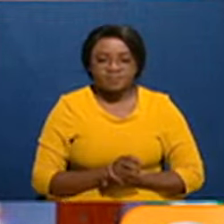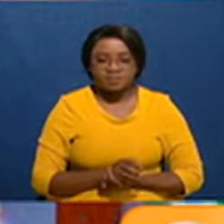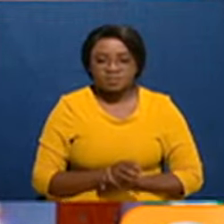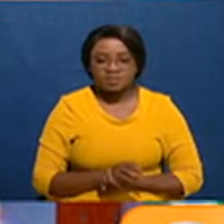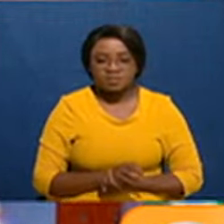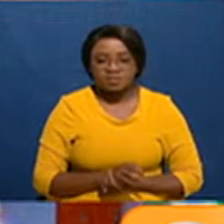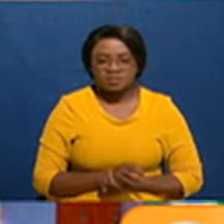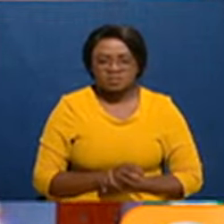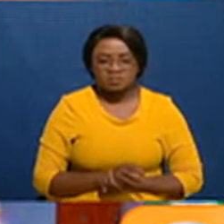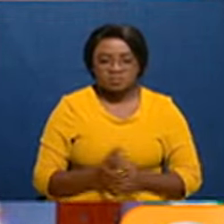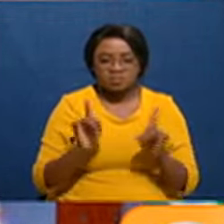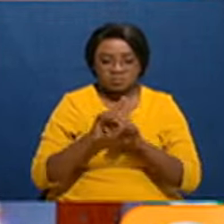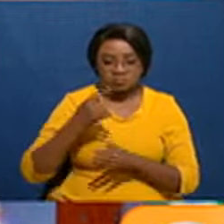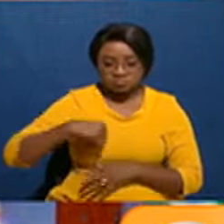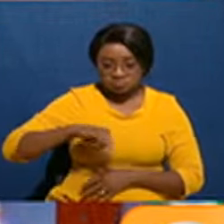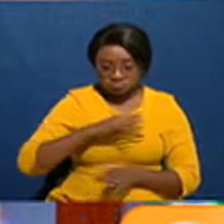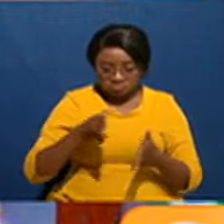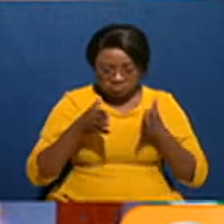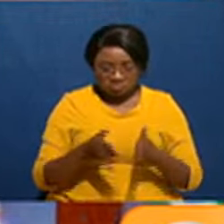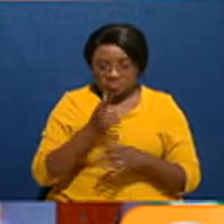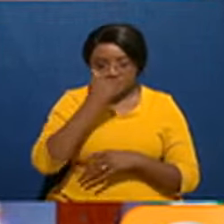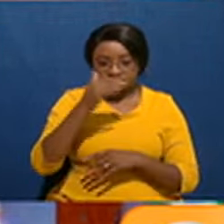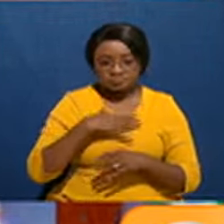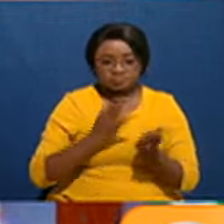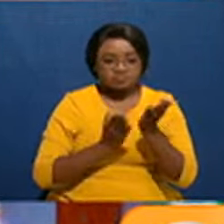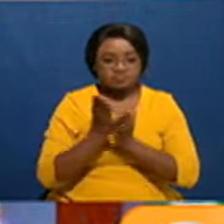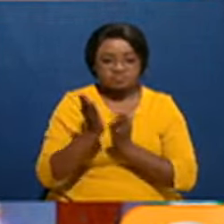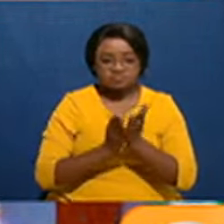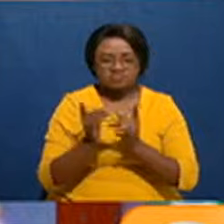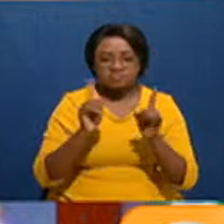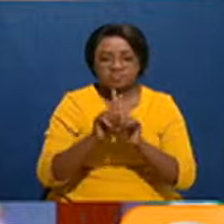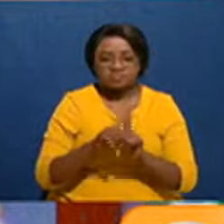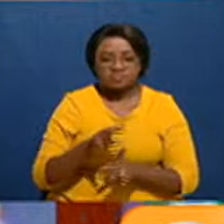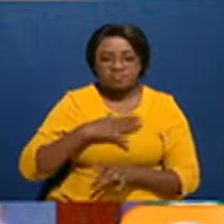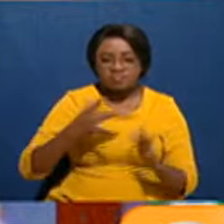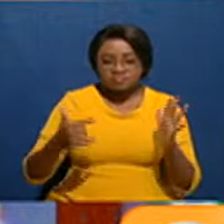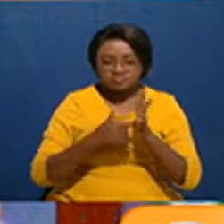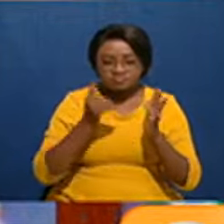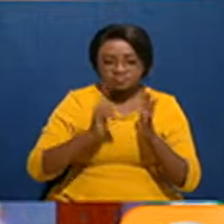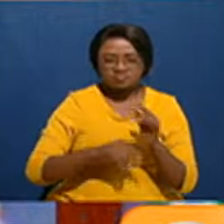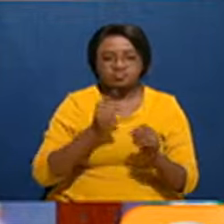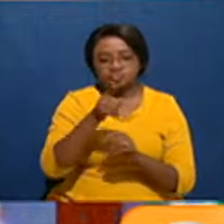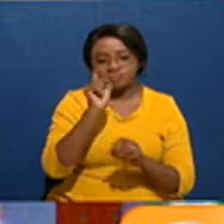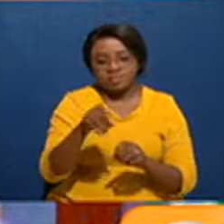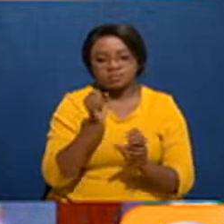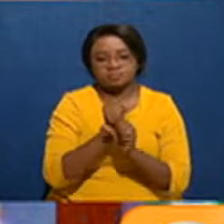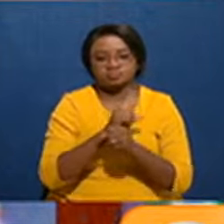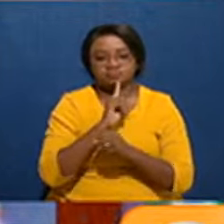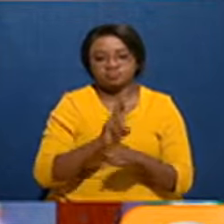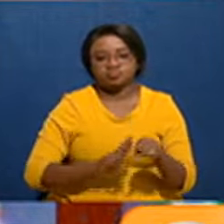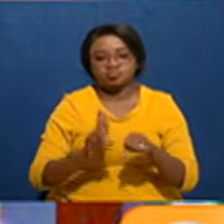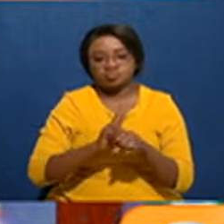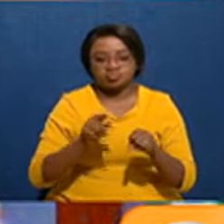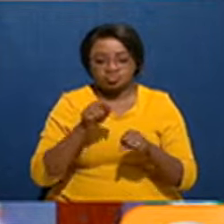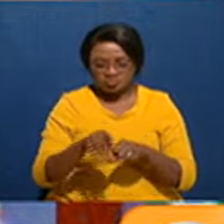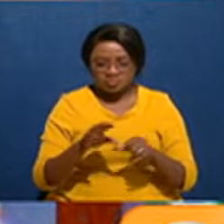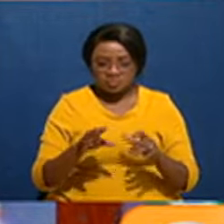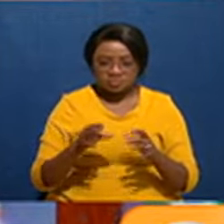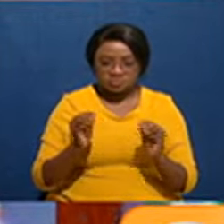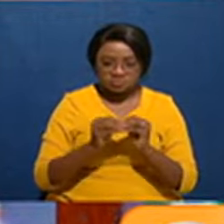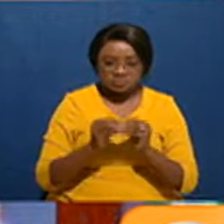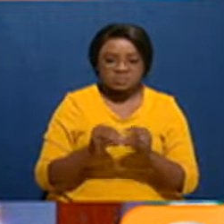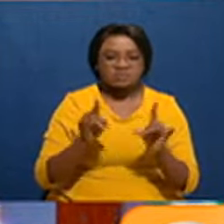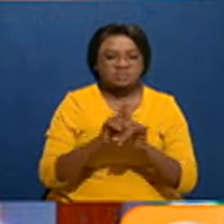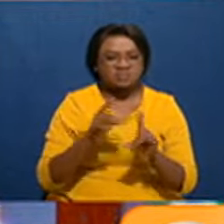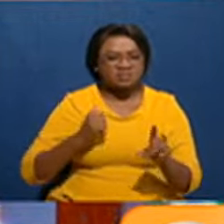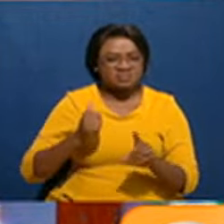available to offer our services, and what we are telling the public is that make use of these engineers. Jeff, I can even ask you, I know you have more